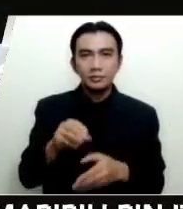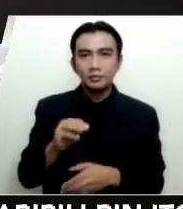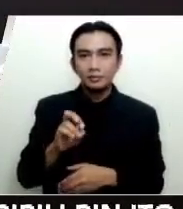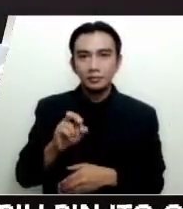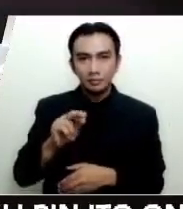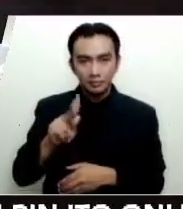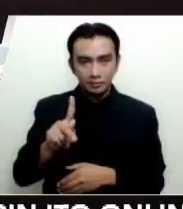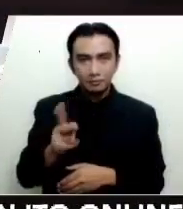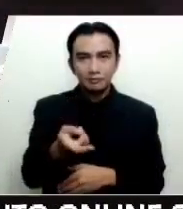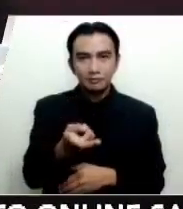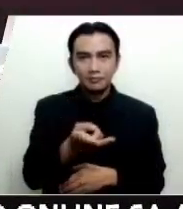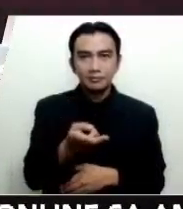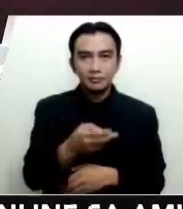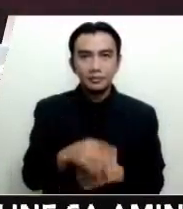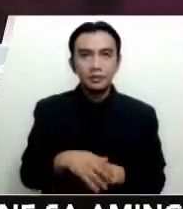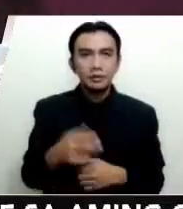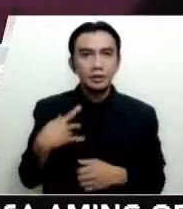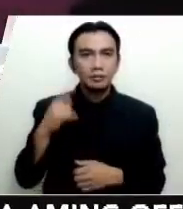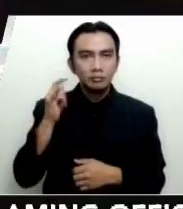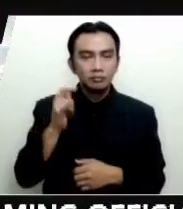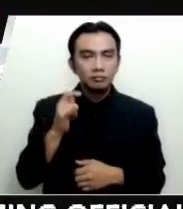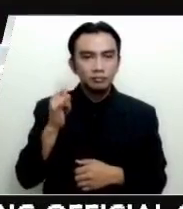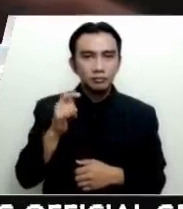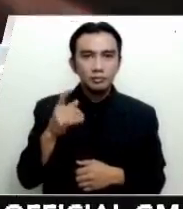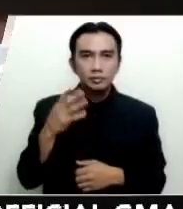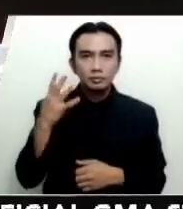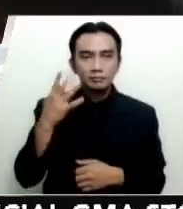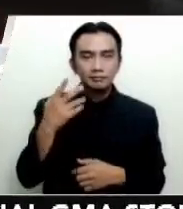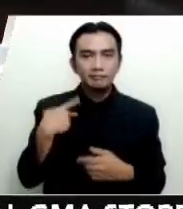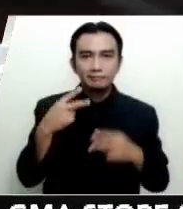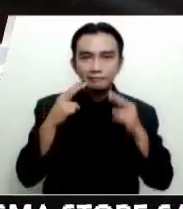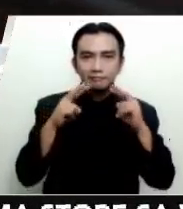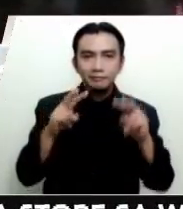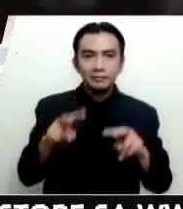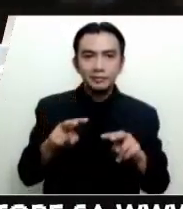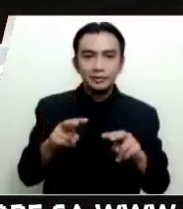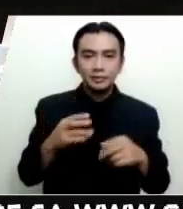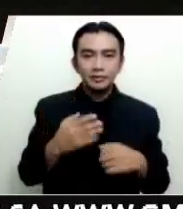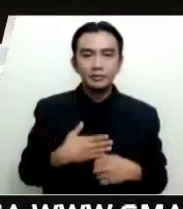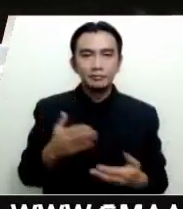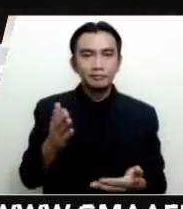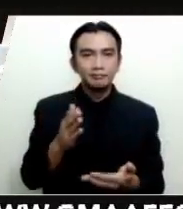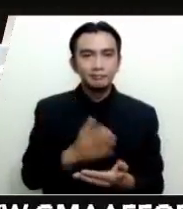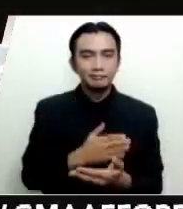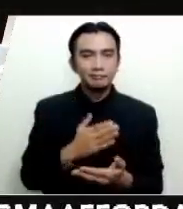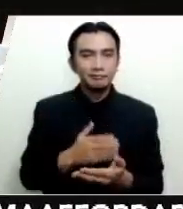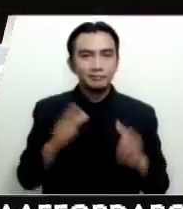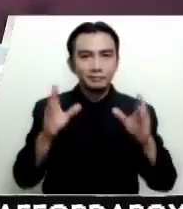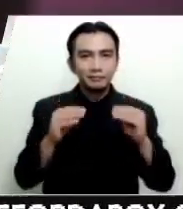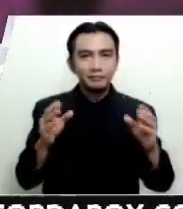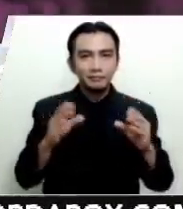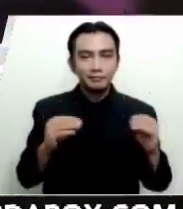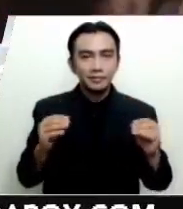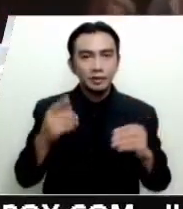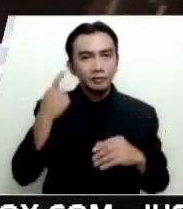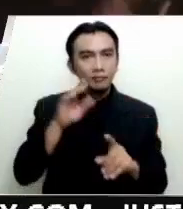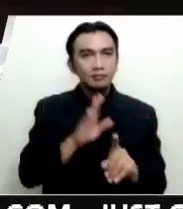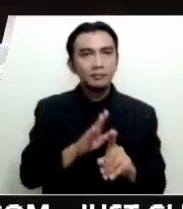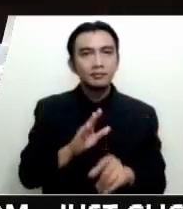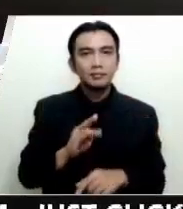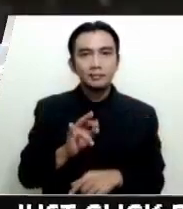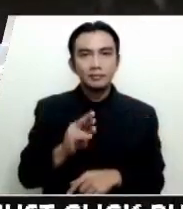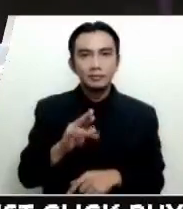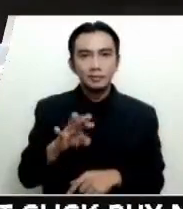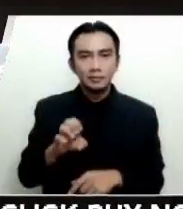YouTube channel na Atlantic Records, mapapanood ang Merry Christmas Barbie na holiday version, acoustic version na In My Feelings Acoustic, at